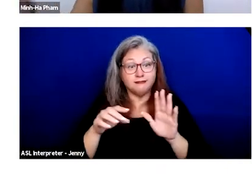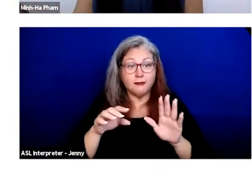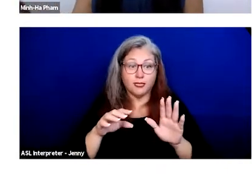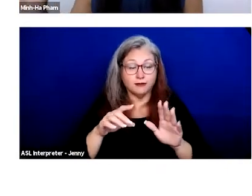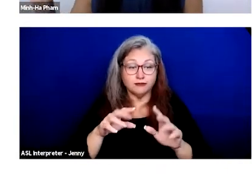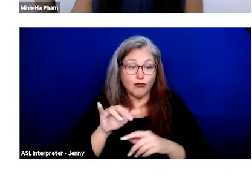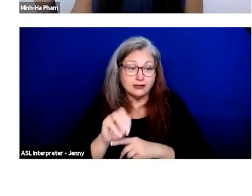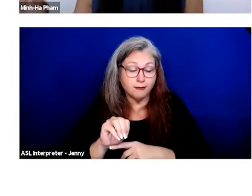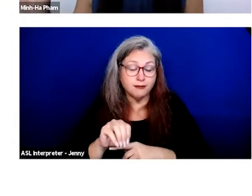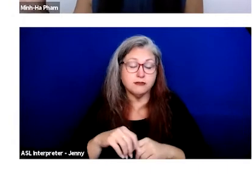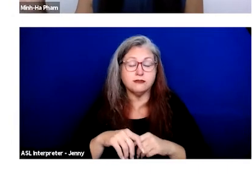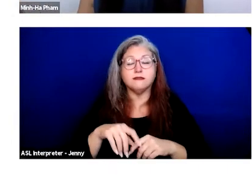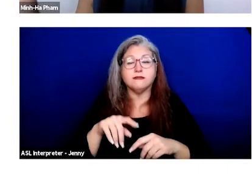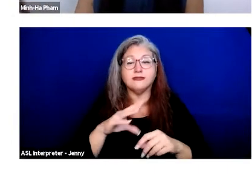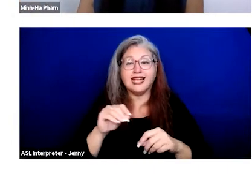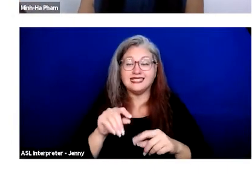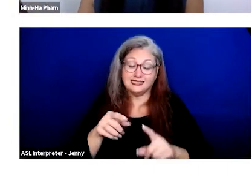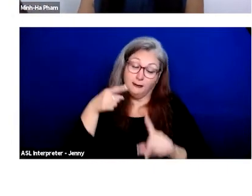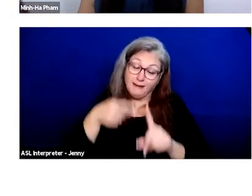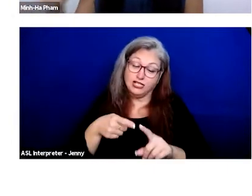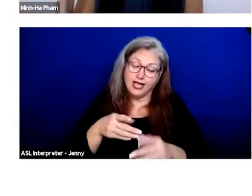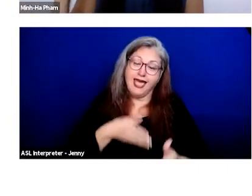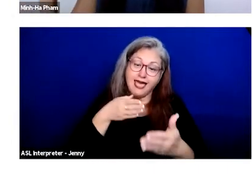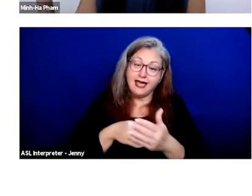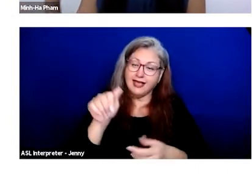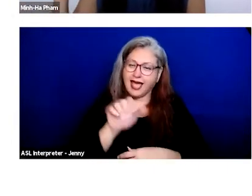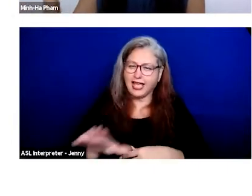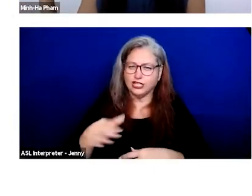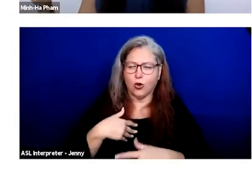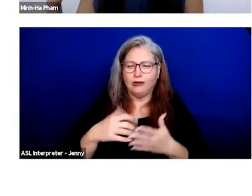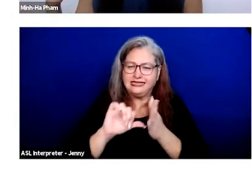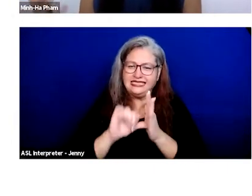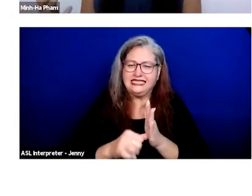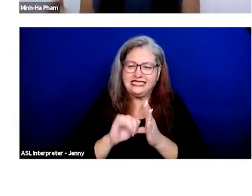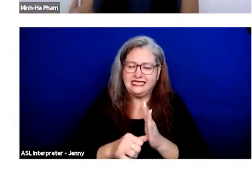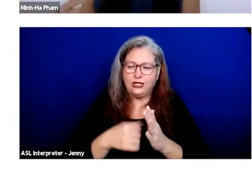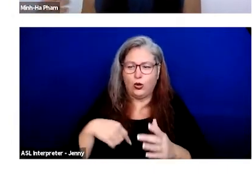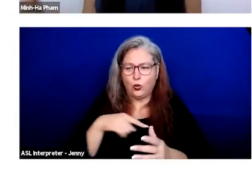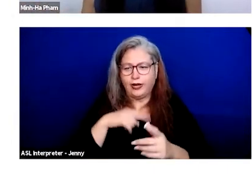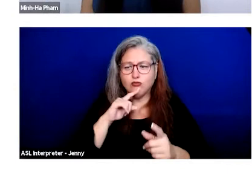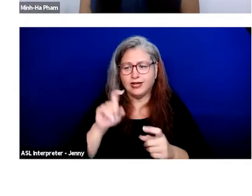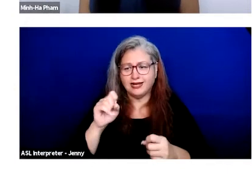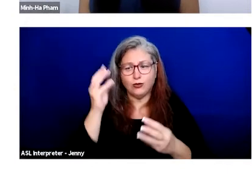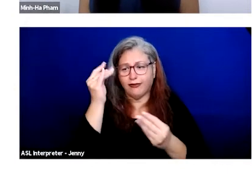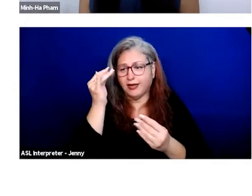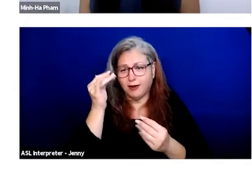but particularly an anti-Asian racism. So I want to put that out there as something for us to think about.